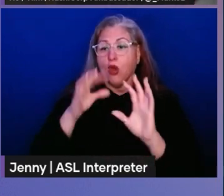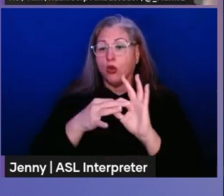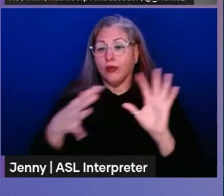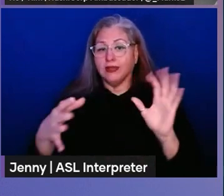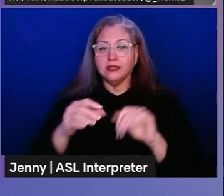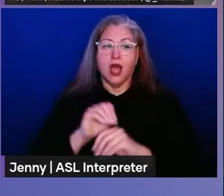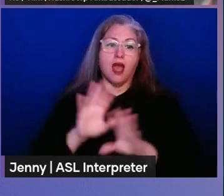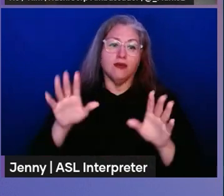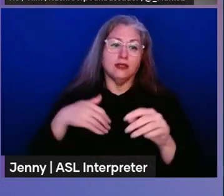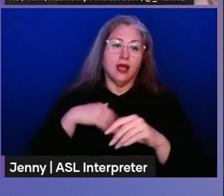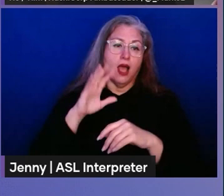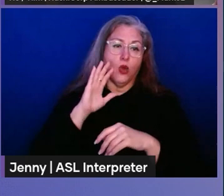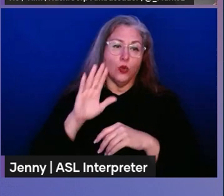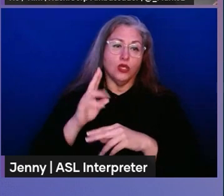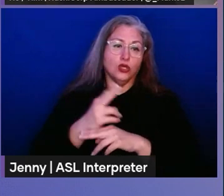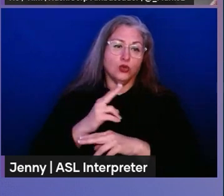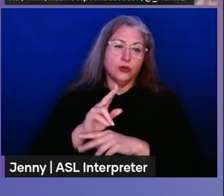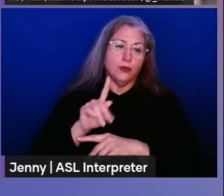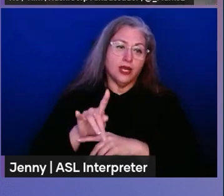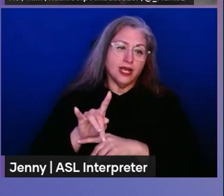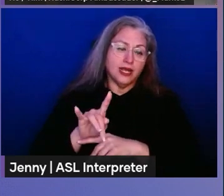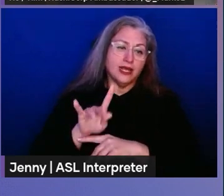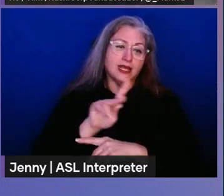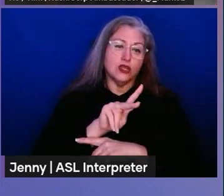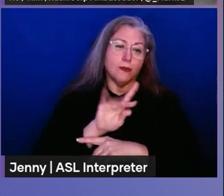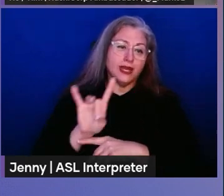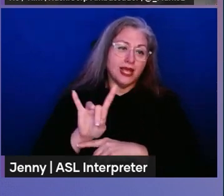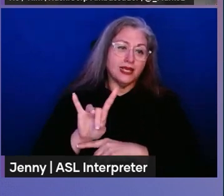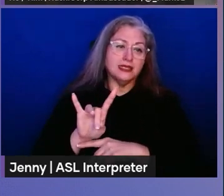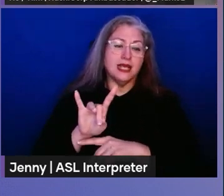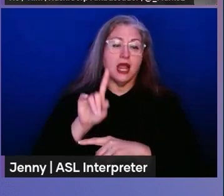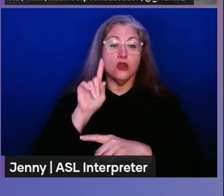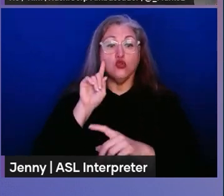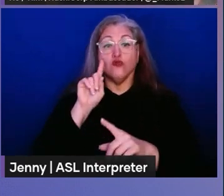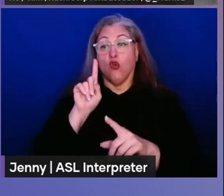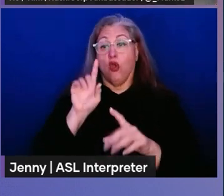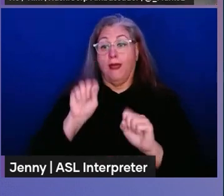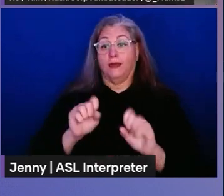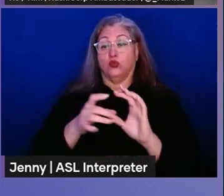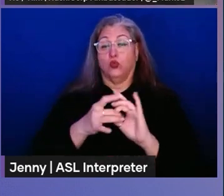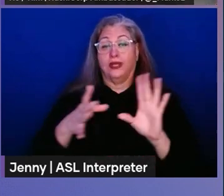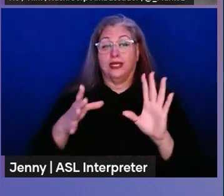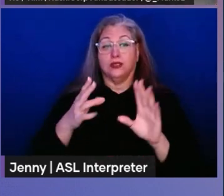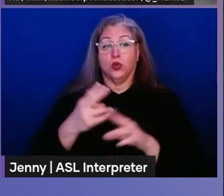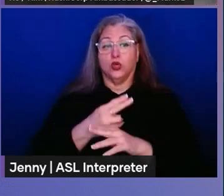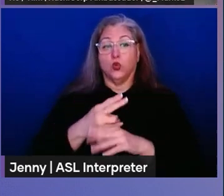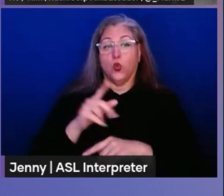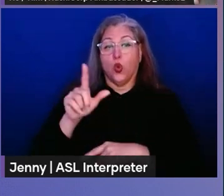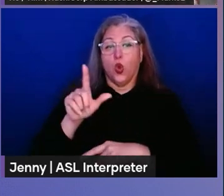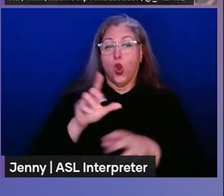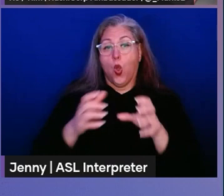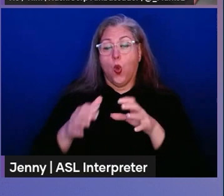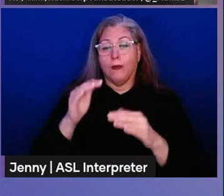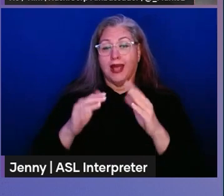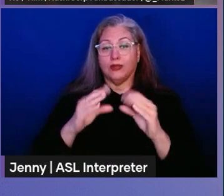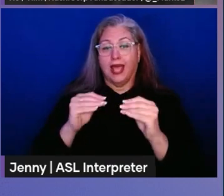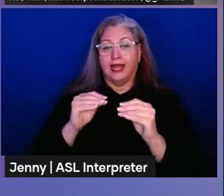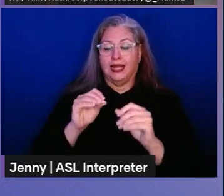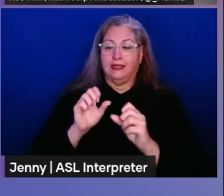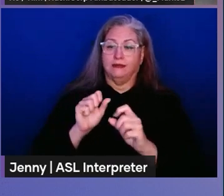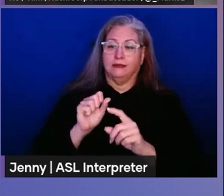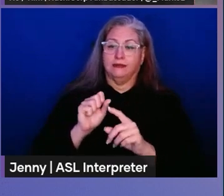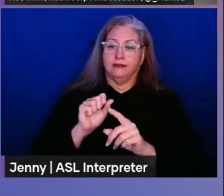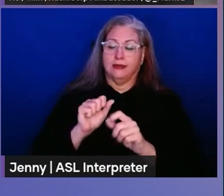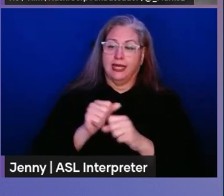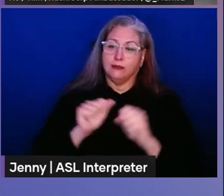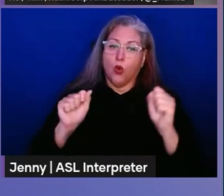I'm going to release it using Kubernetes as well. And in order to release it, I actually want to use a load balancer and expose my service on the port